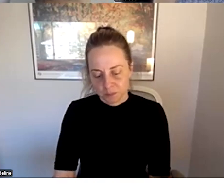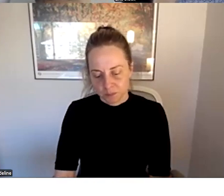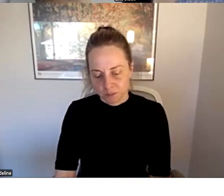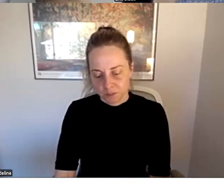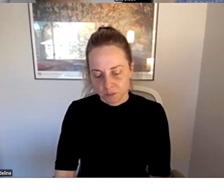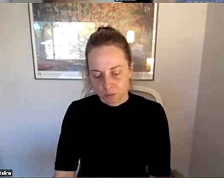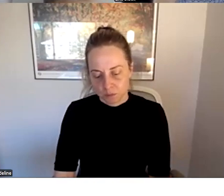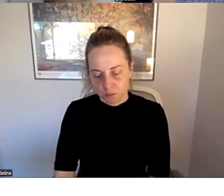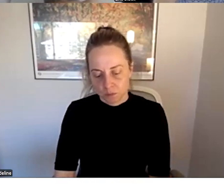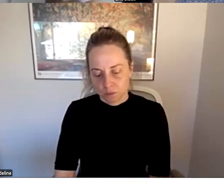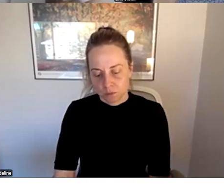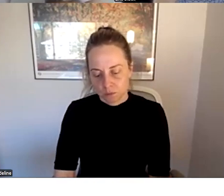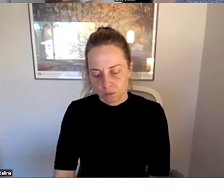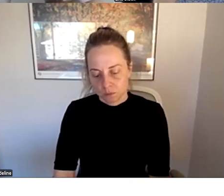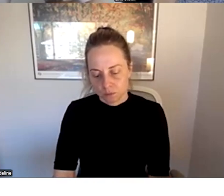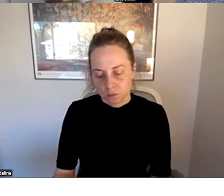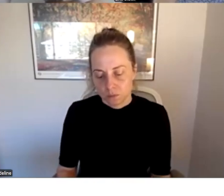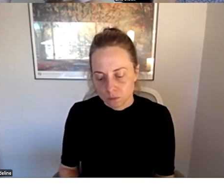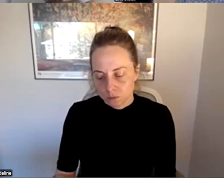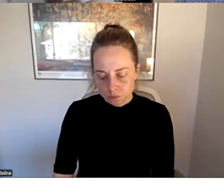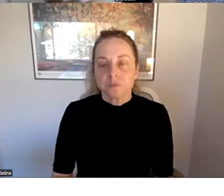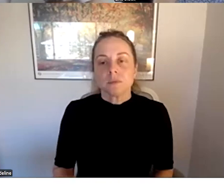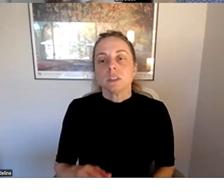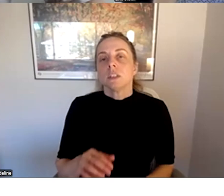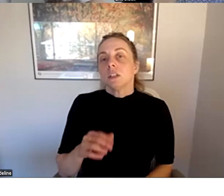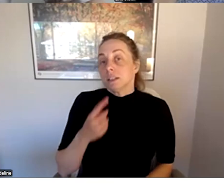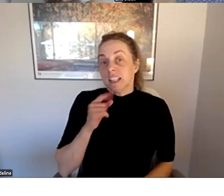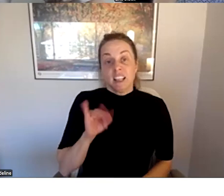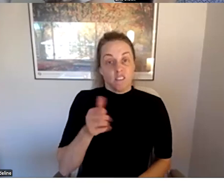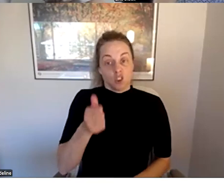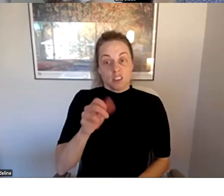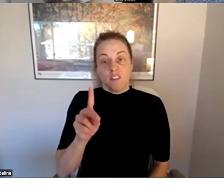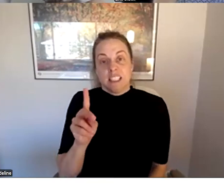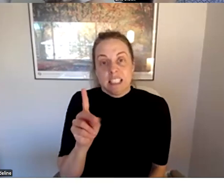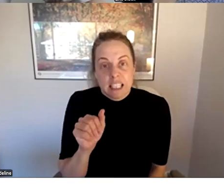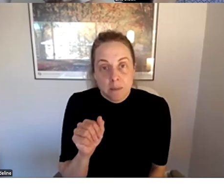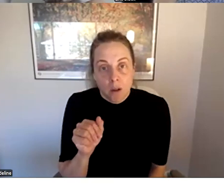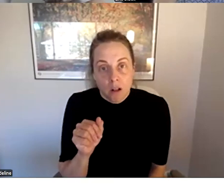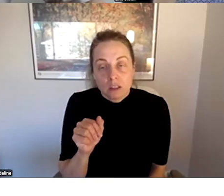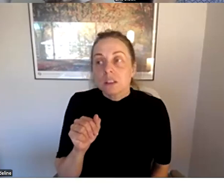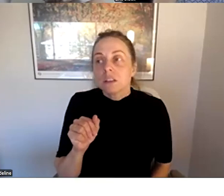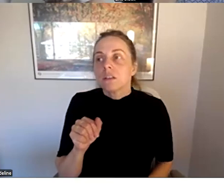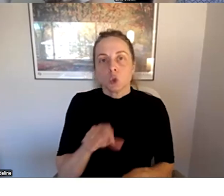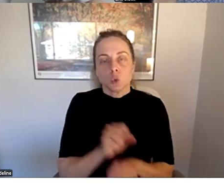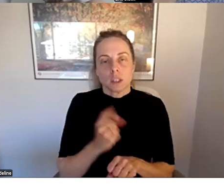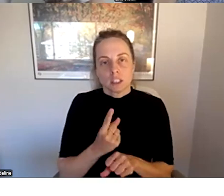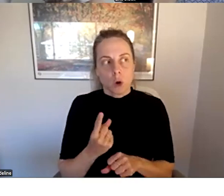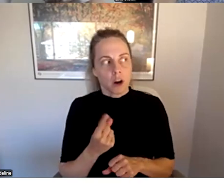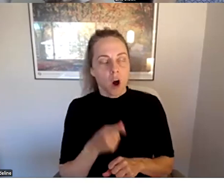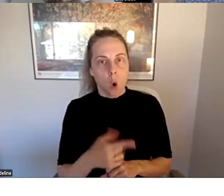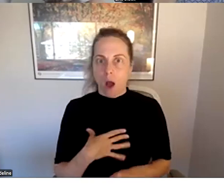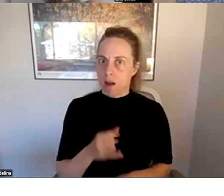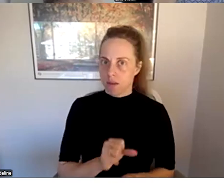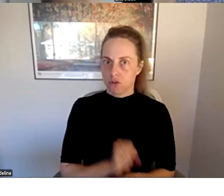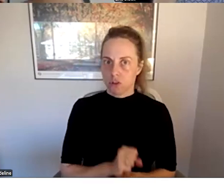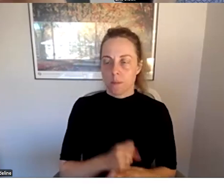are disabled and you're working somewhere where you're happy, tell your friends, tell your community. If you're looking for a